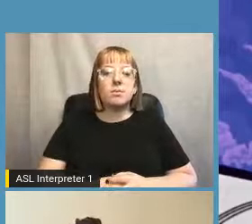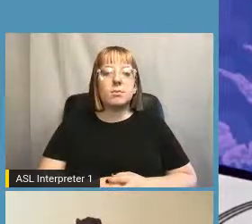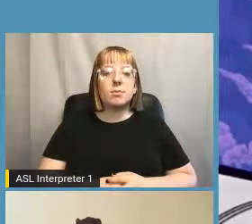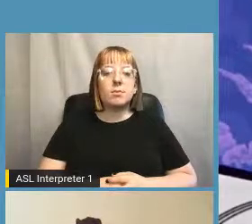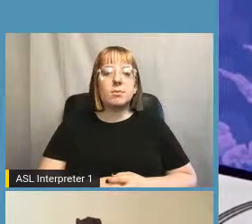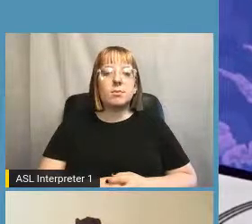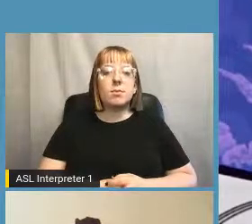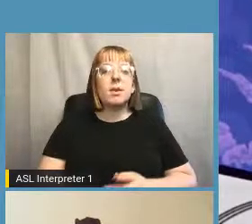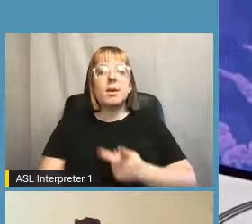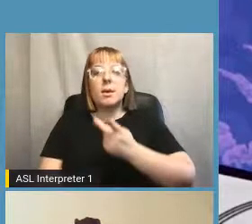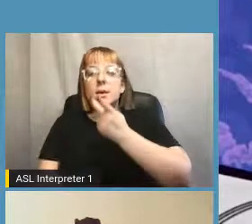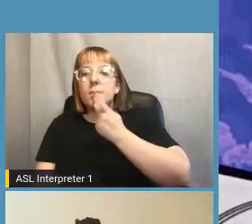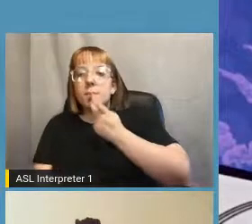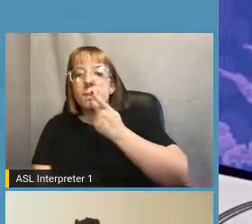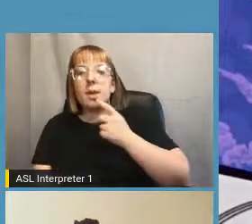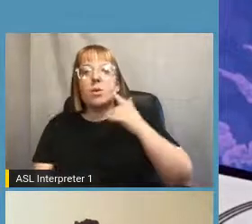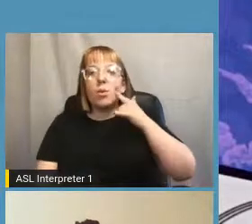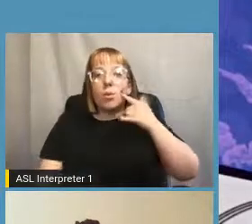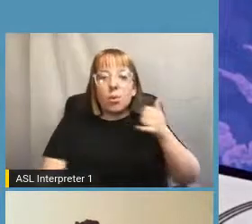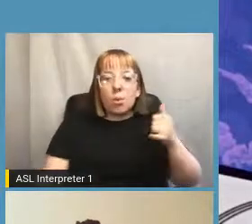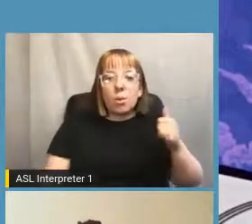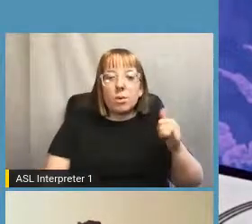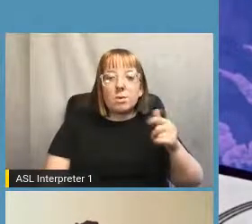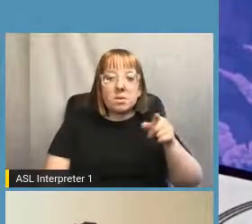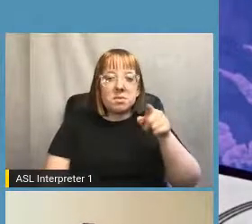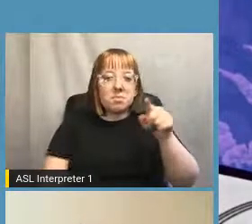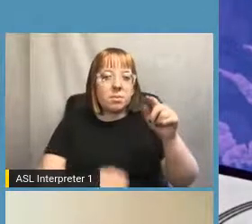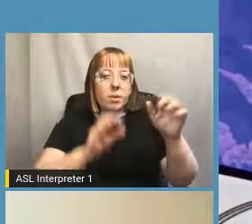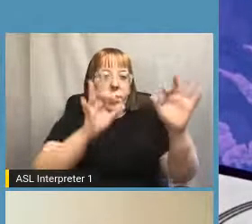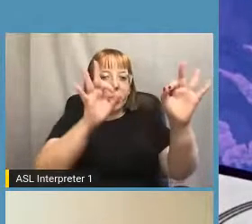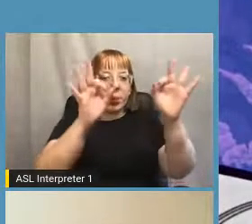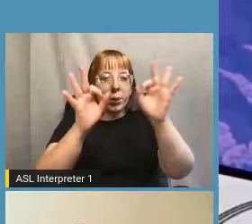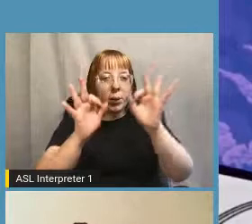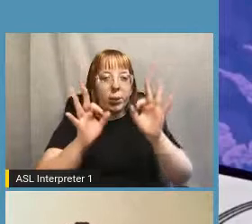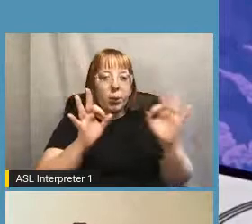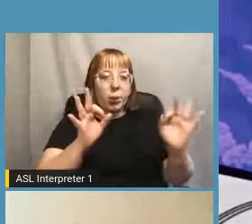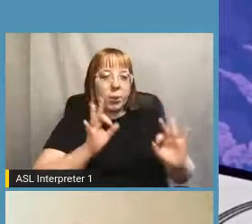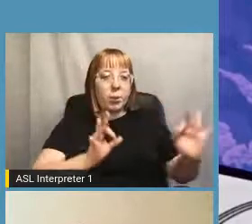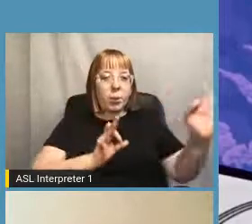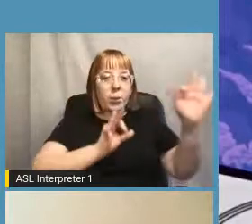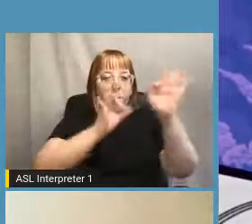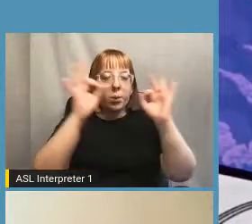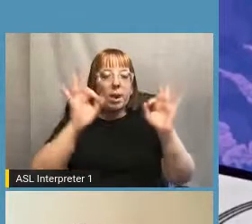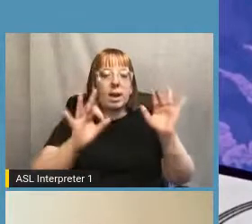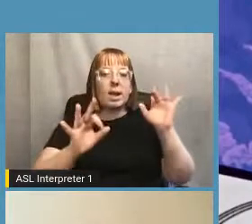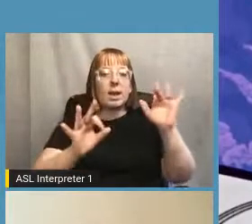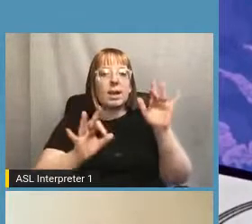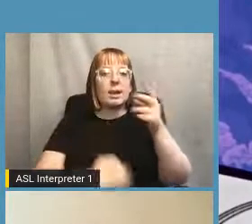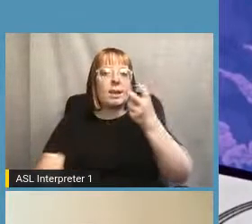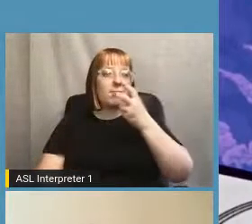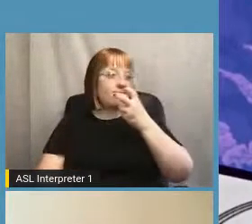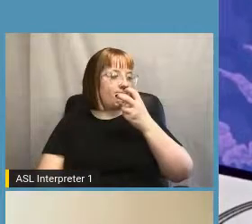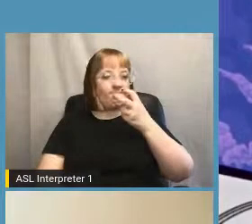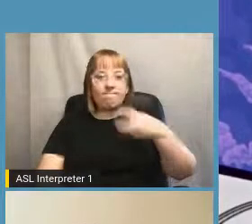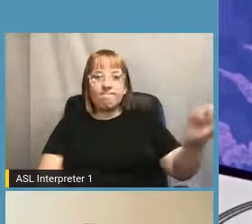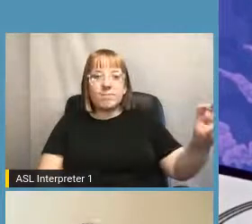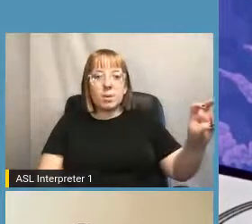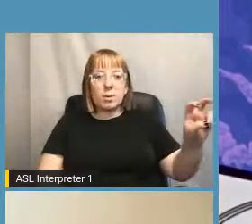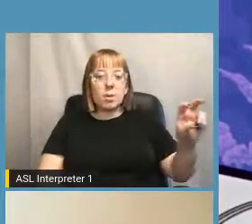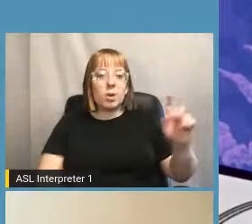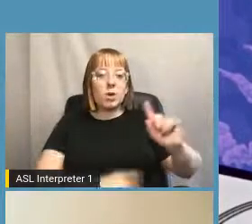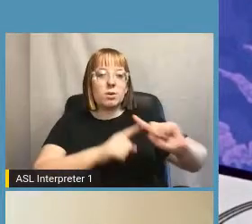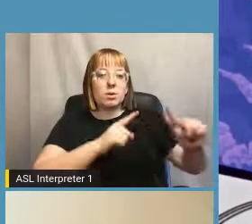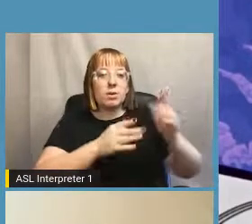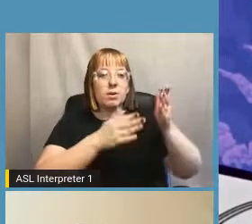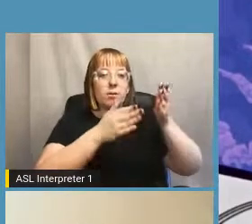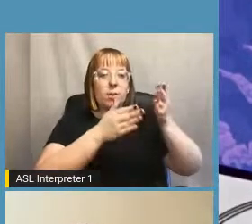pink and golden kind of orbs you can click on that teleport you to a different part of the exhibition, which is way